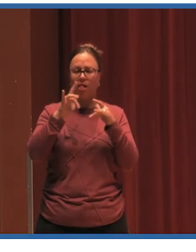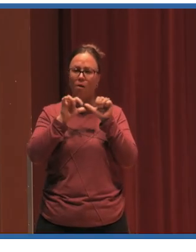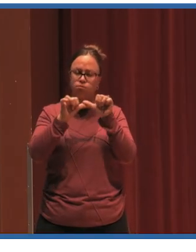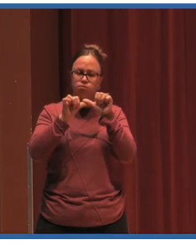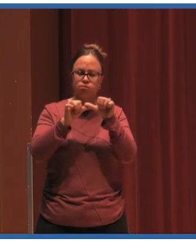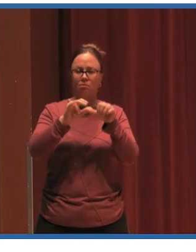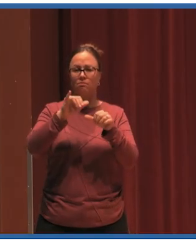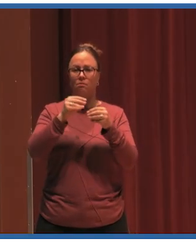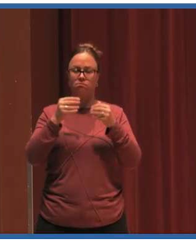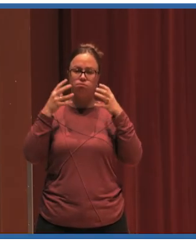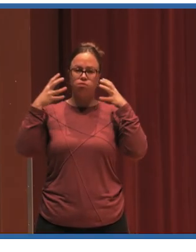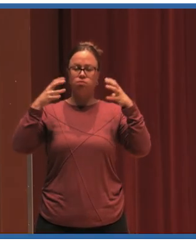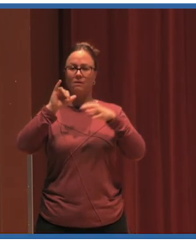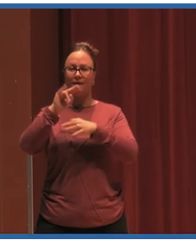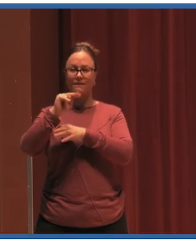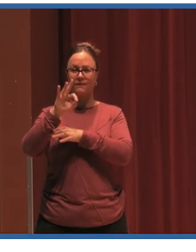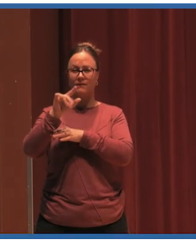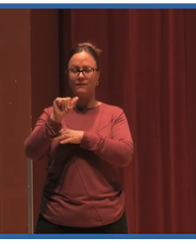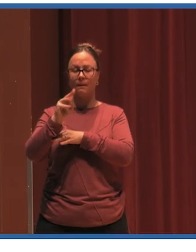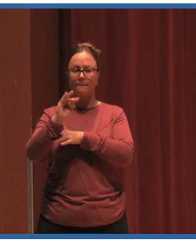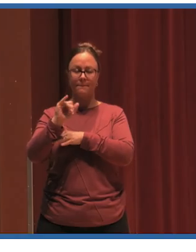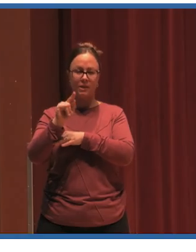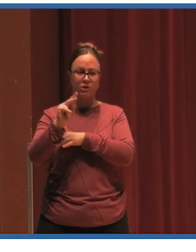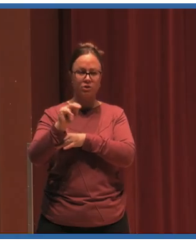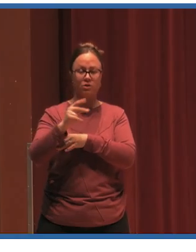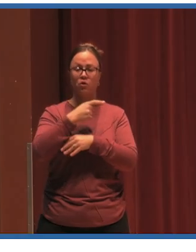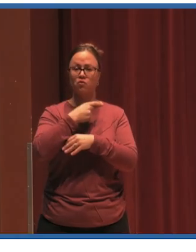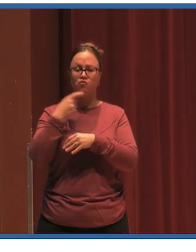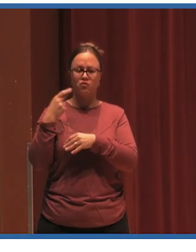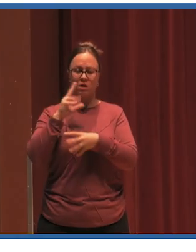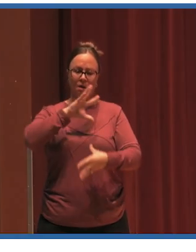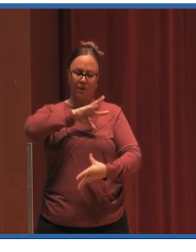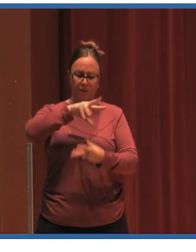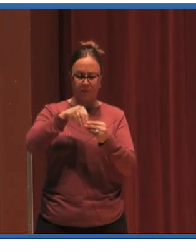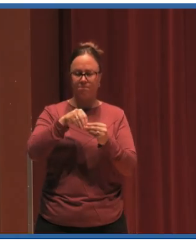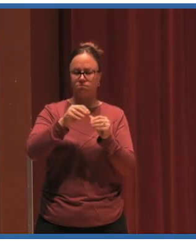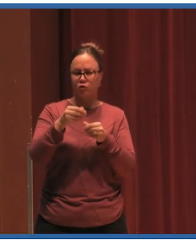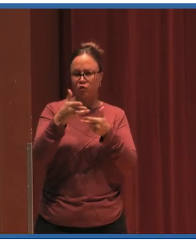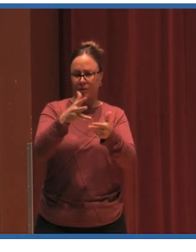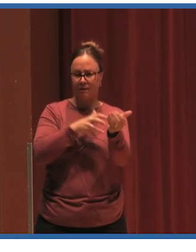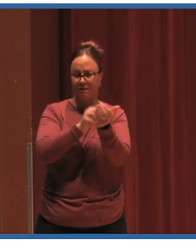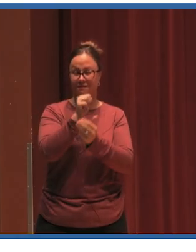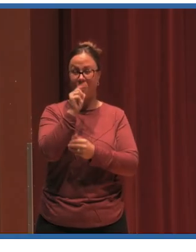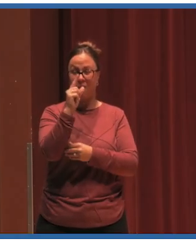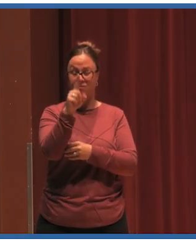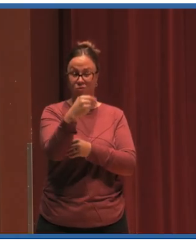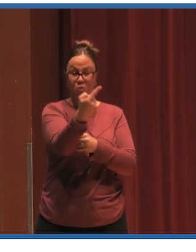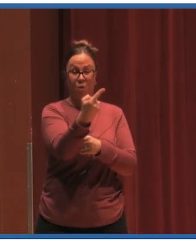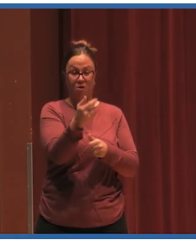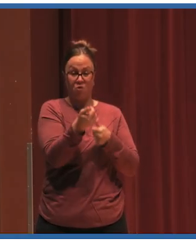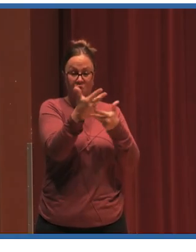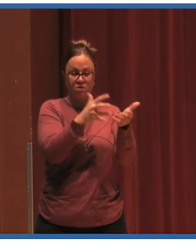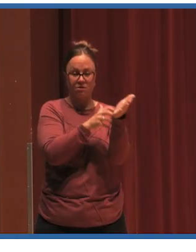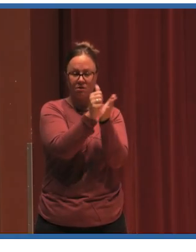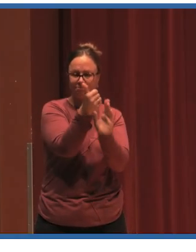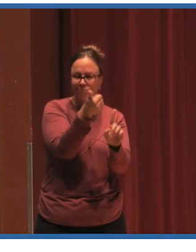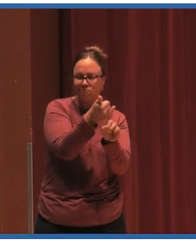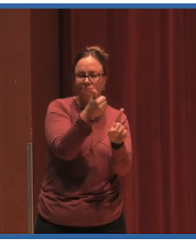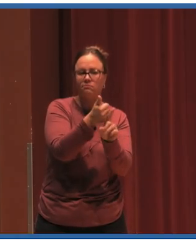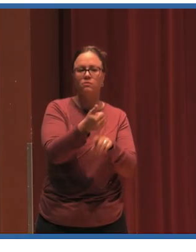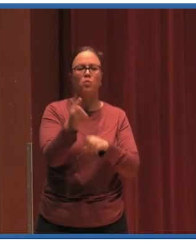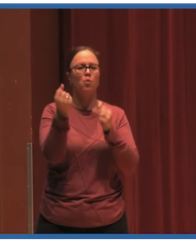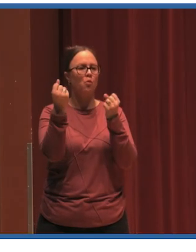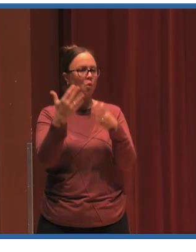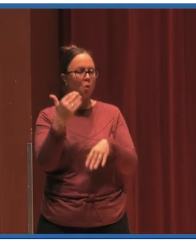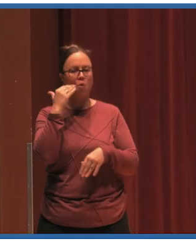inflammation. All of these risk factors work together to contribute to cancer. Not one of them causes cancer on its own. We all know people who